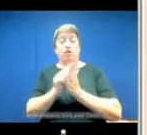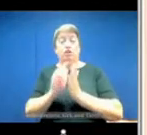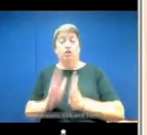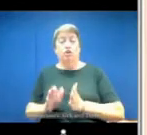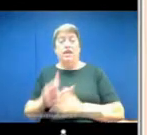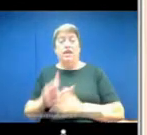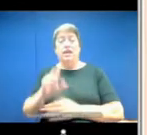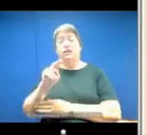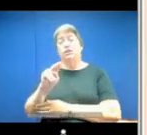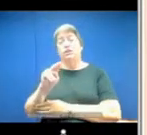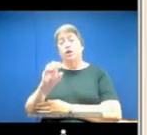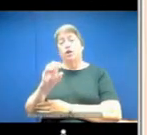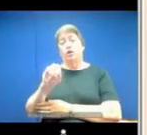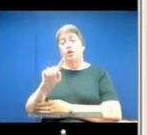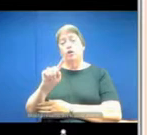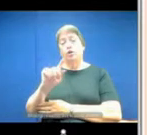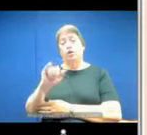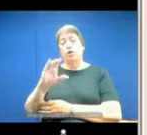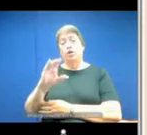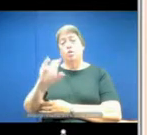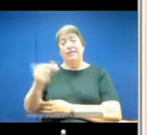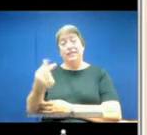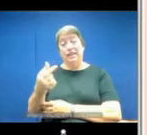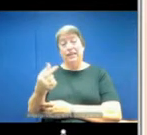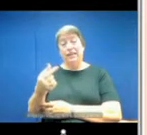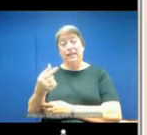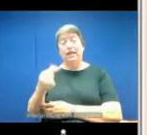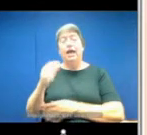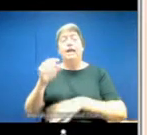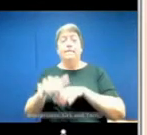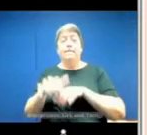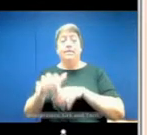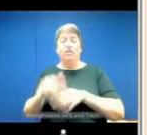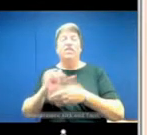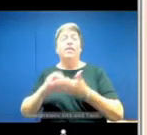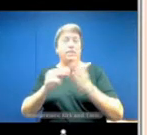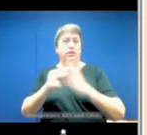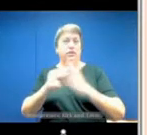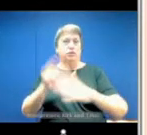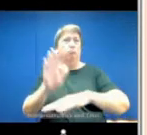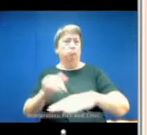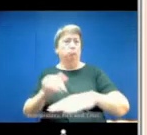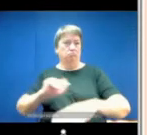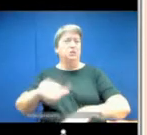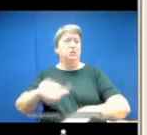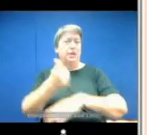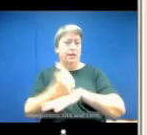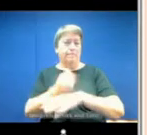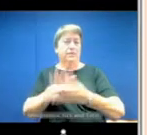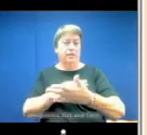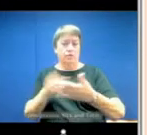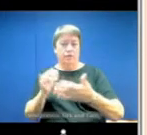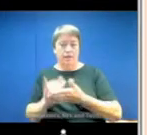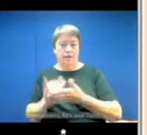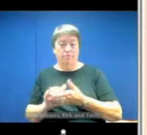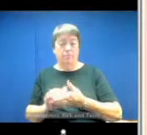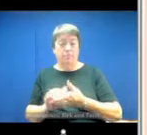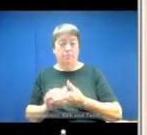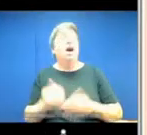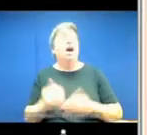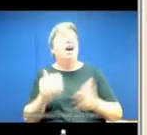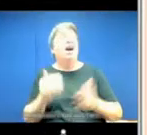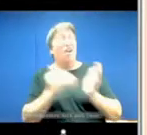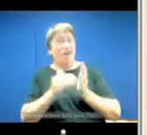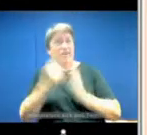a deposition, to notice a deposition. In personal injury cases, there are oftentimes